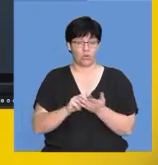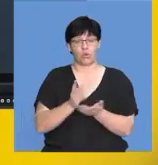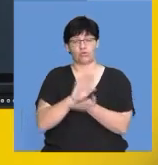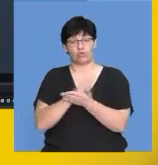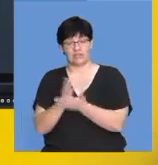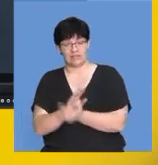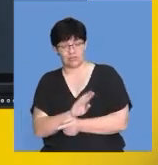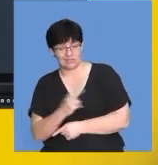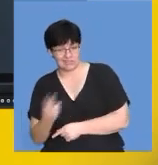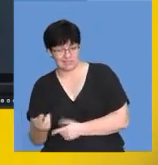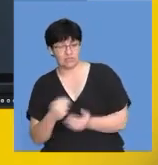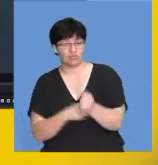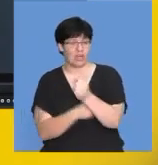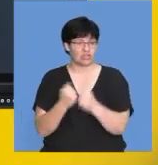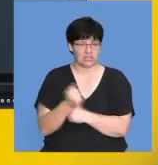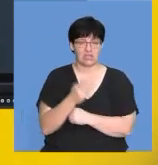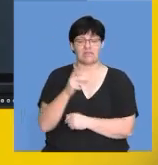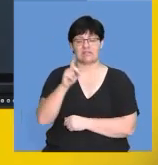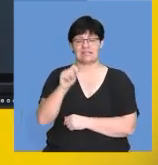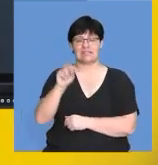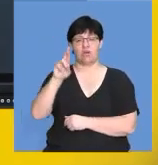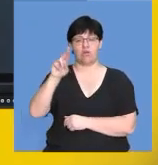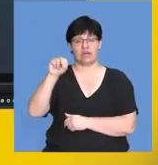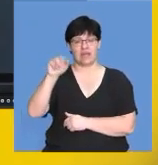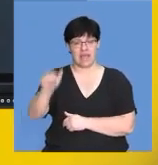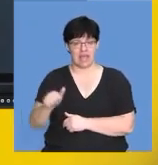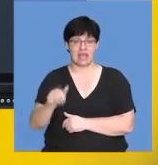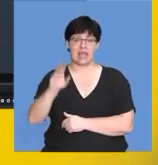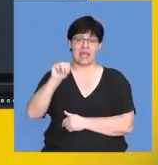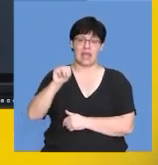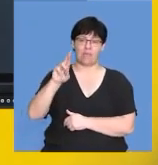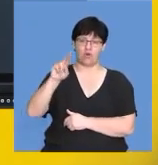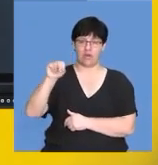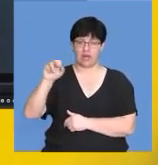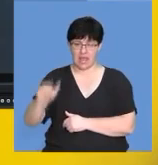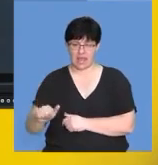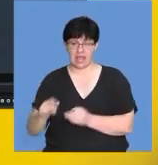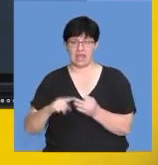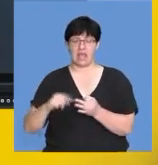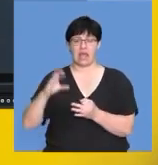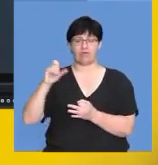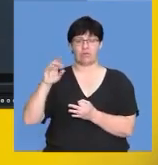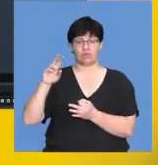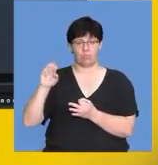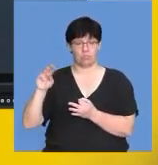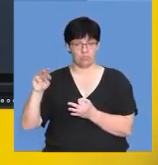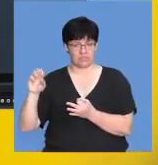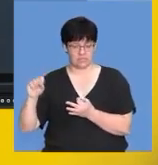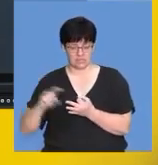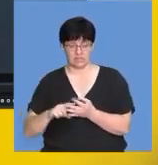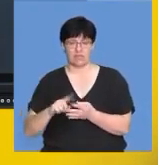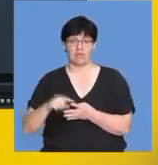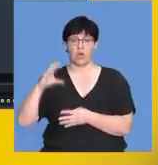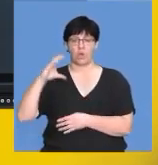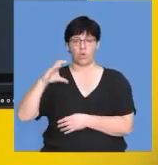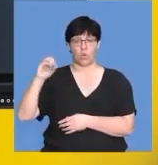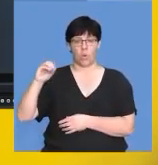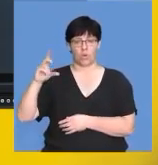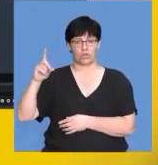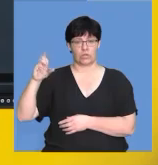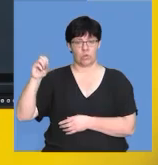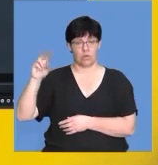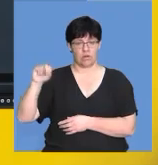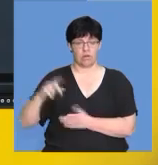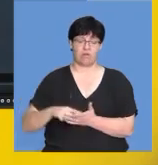translation, structures known as tRNA, mRNA, ribosomes. We've looked at a codon, we've looked